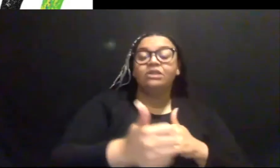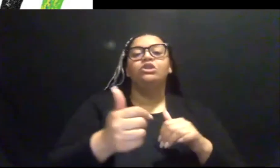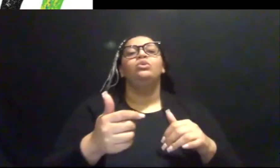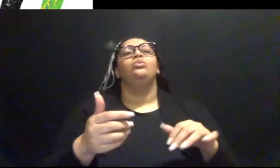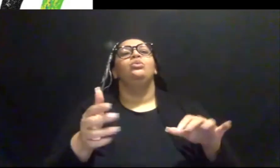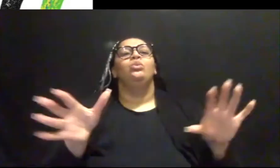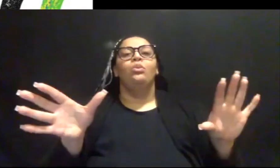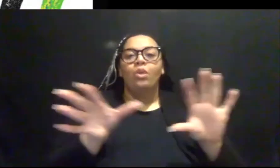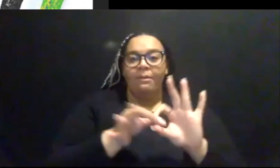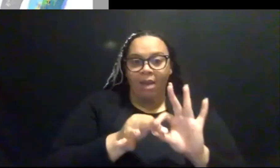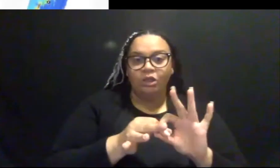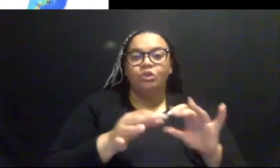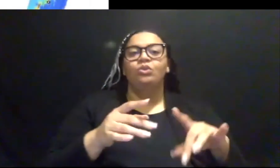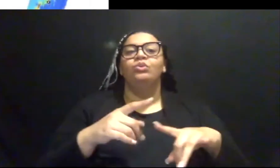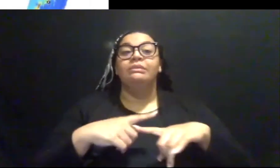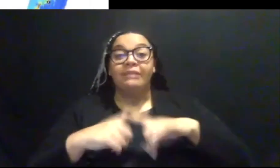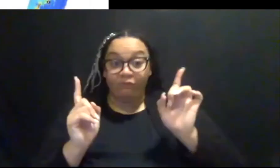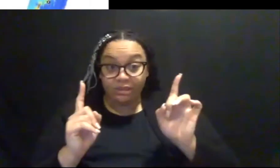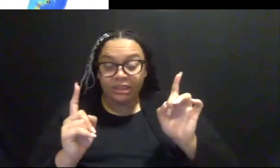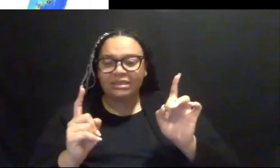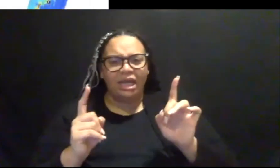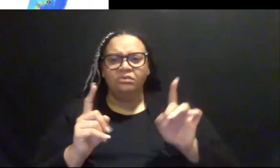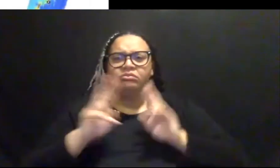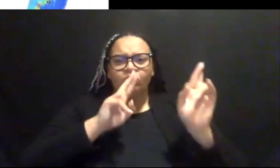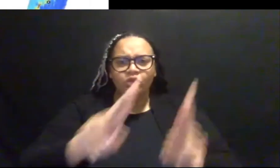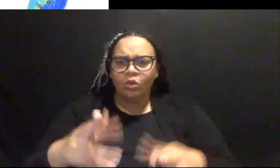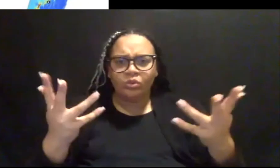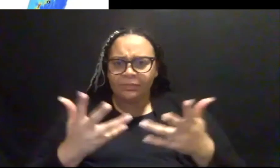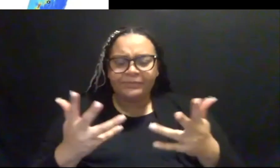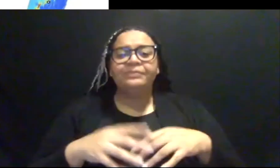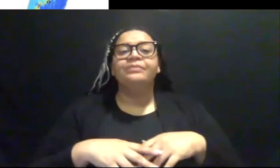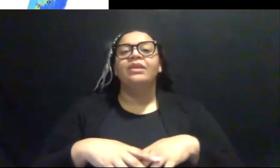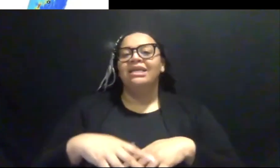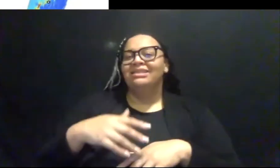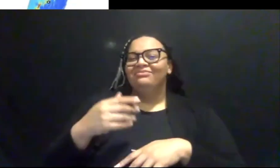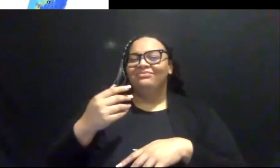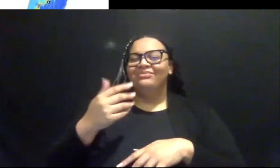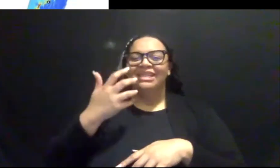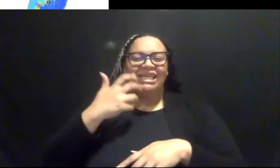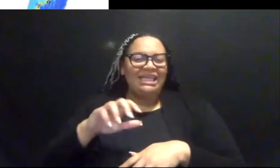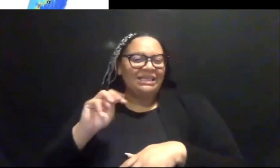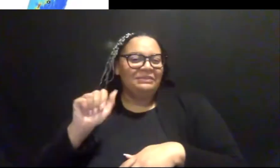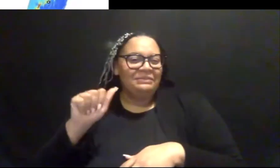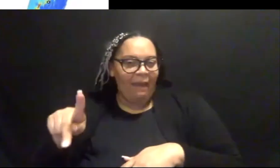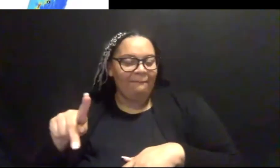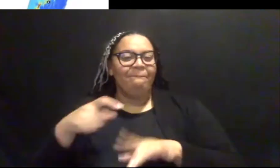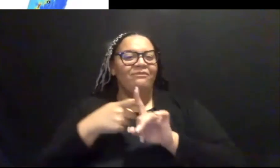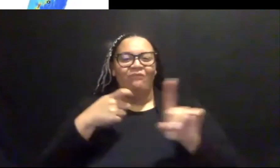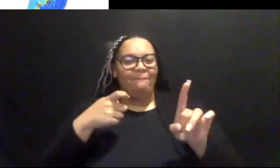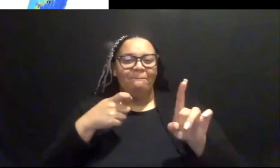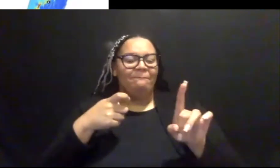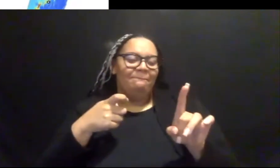resistance surfaces, and what you get from this is this really cool heat map. This is from something called CircuitScape. So it's all based